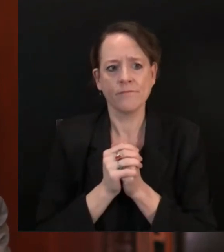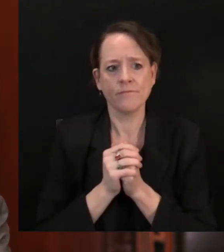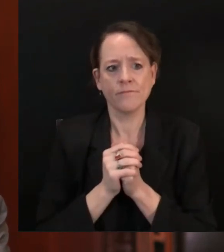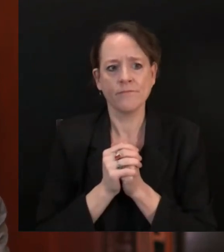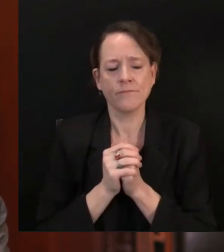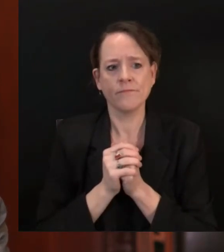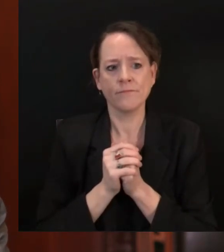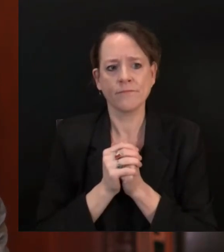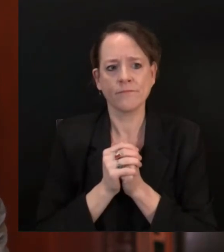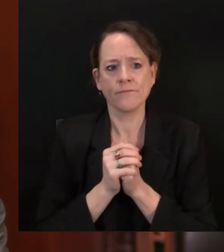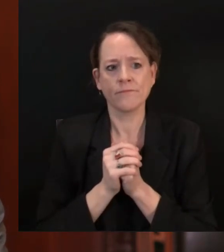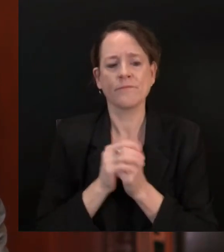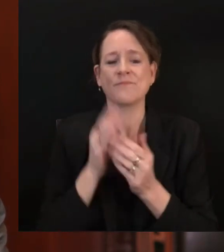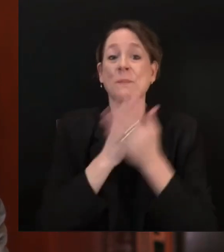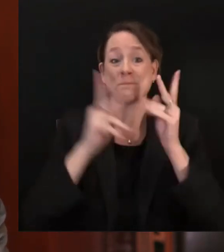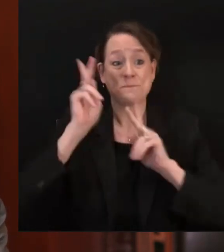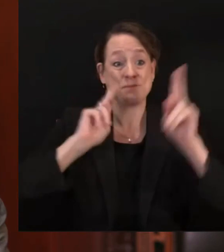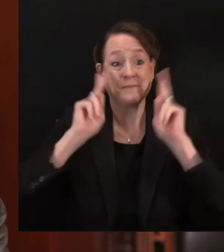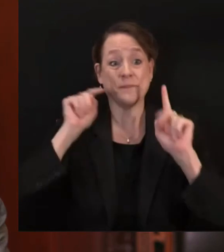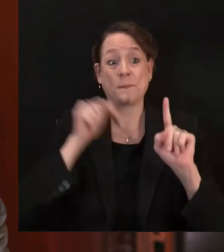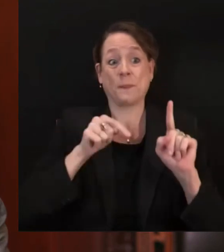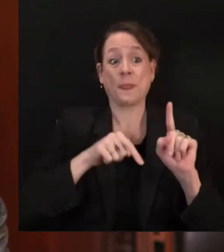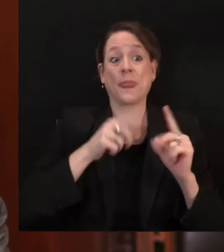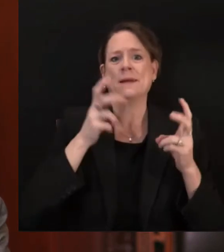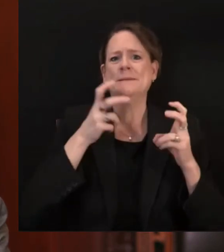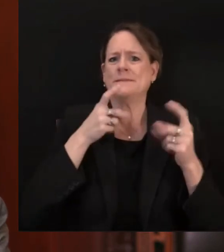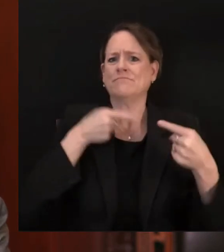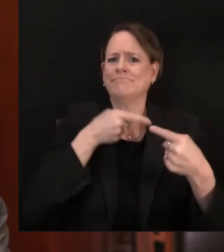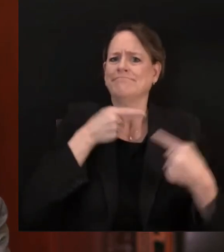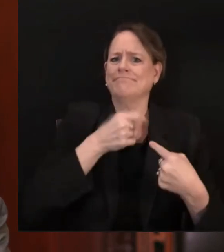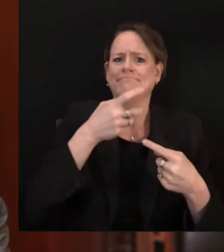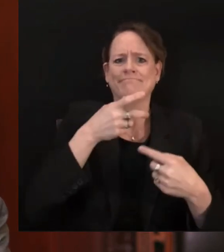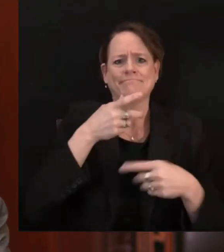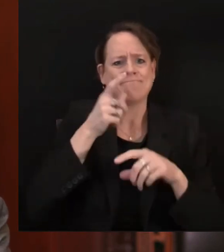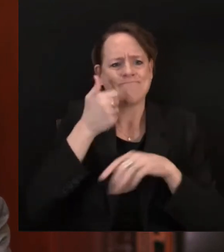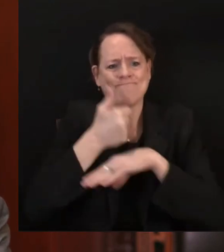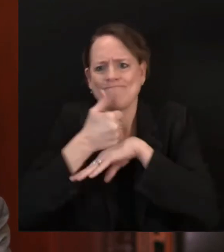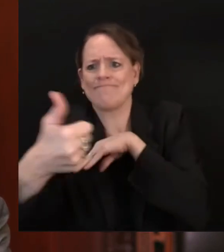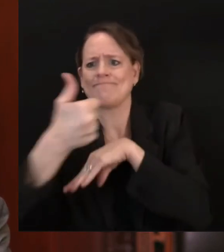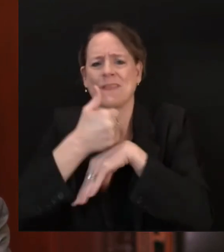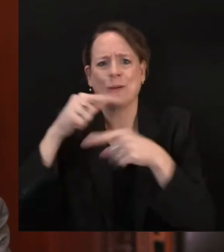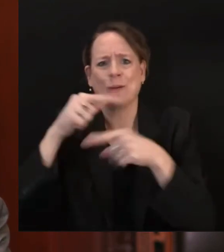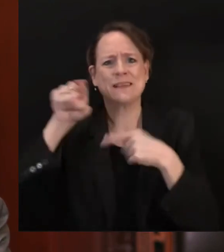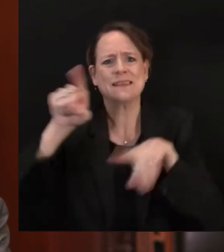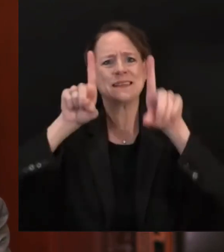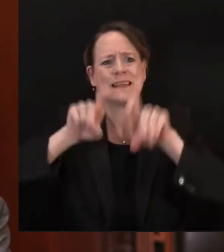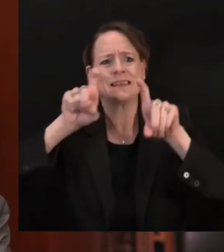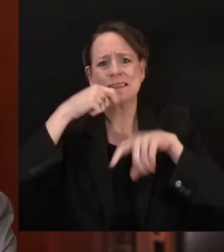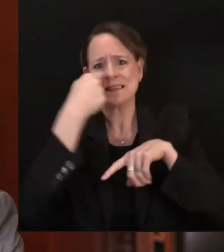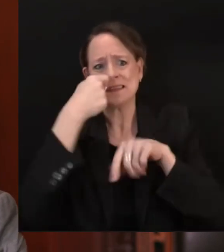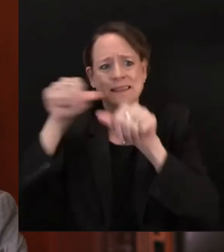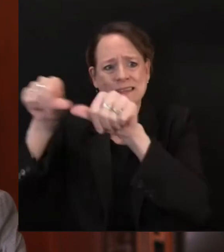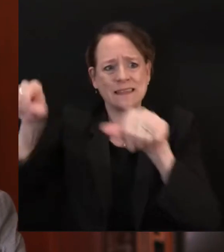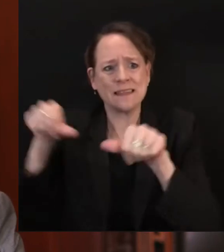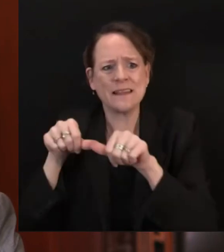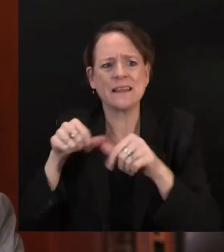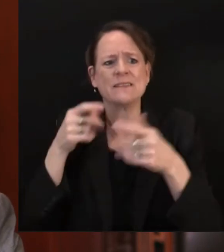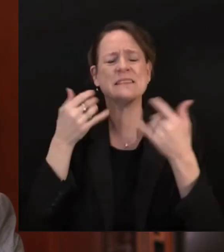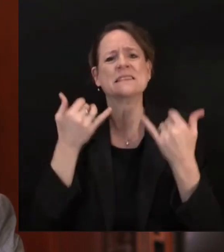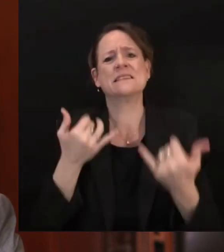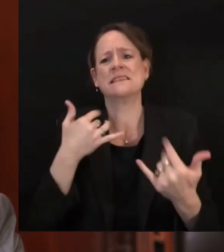site is easier for some folks than others. That's why we're excited to offer this additional testing option that will help